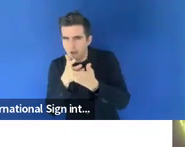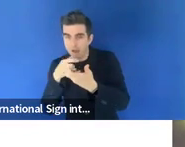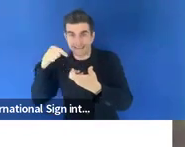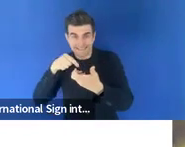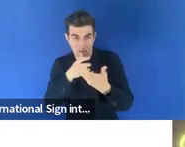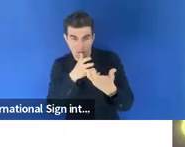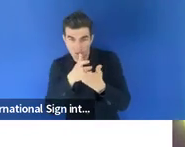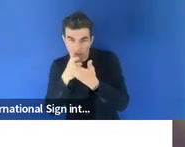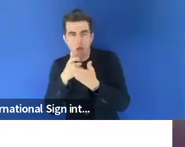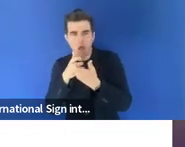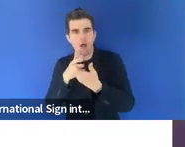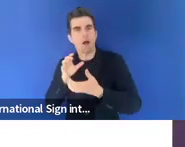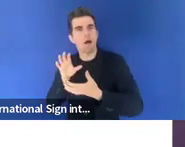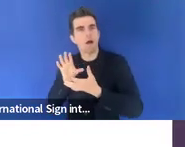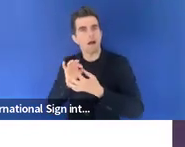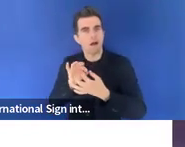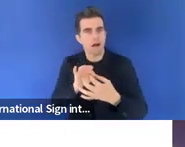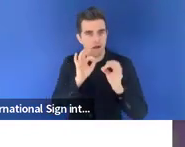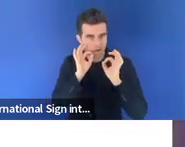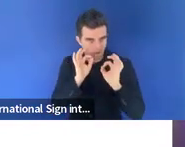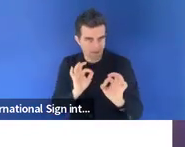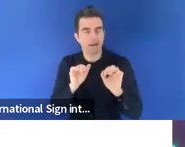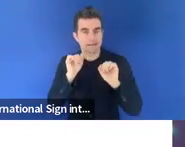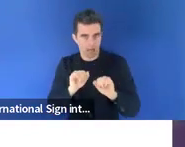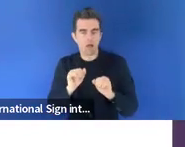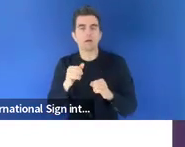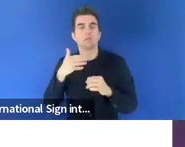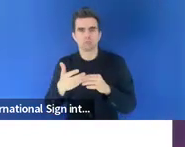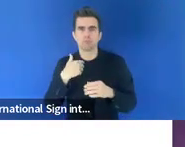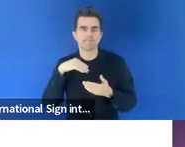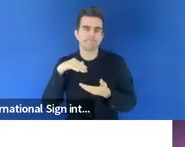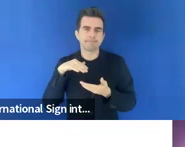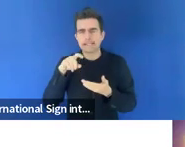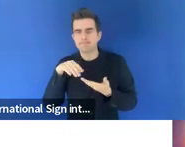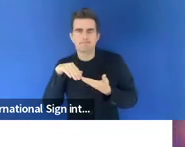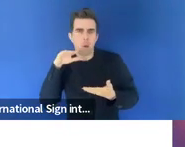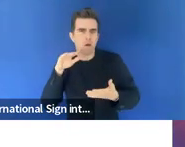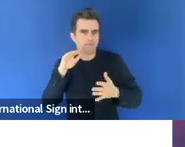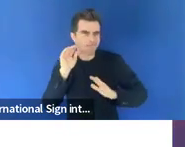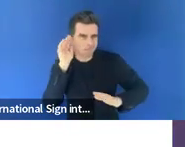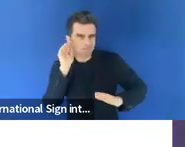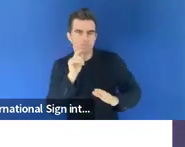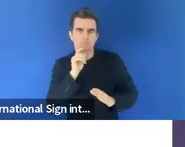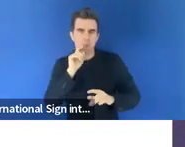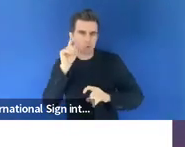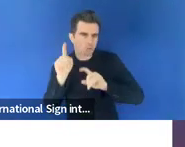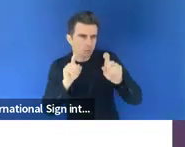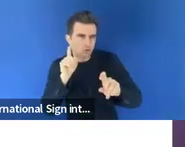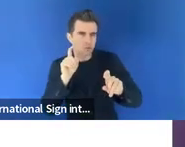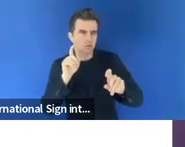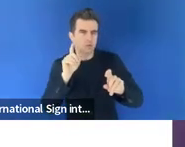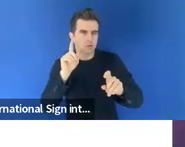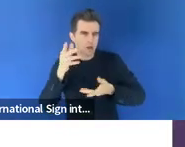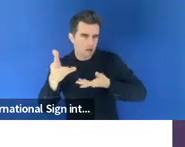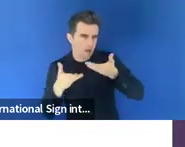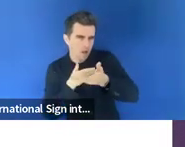you're speaking. And I don't care what stakeholder I might be talking about, certainly persons with disabilities. If you're running an initiative focused